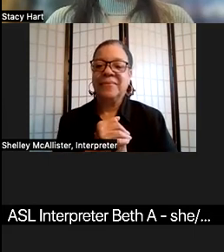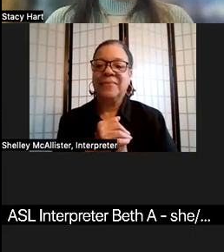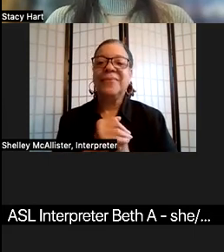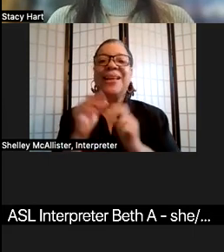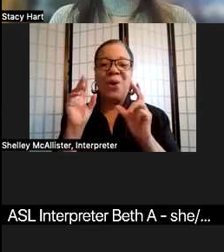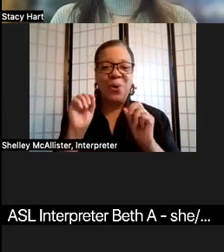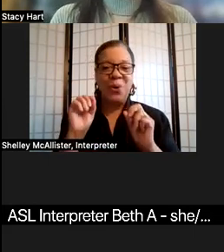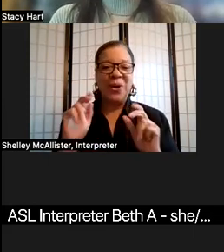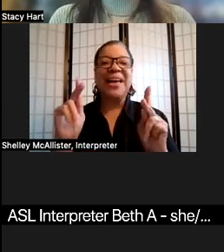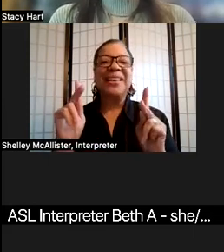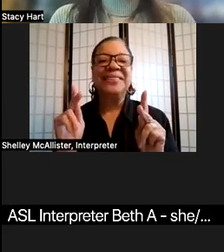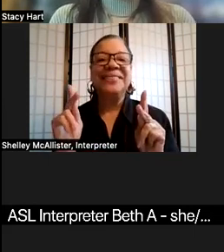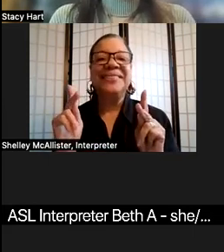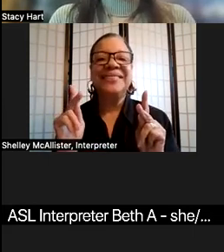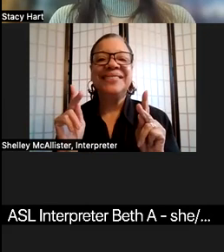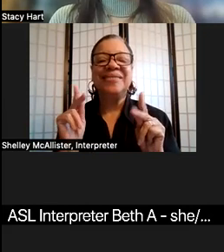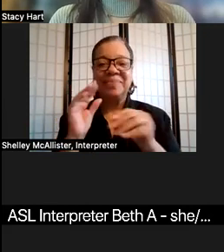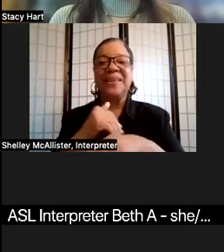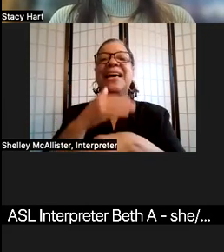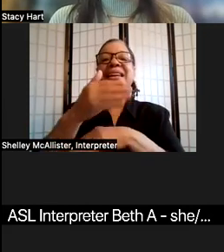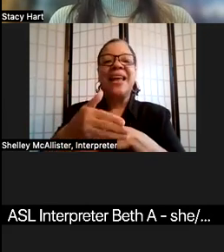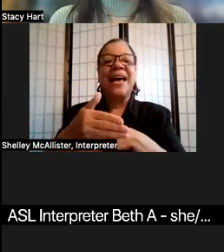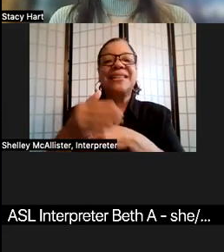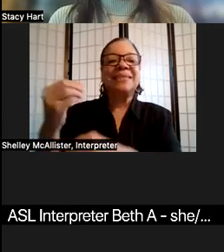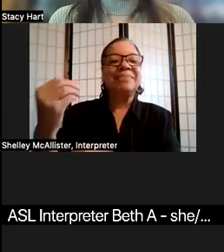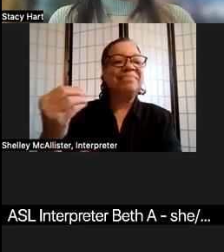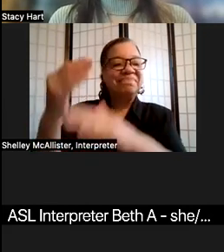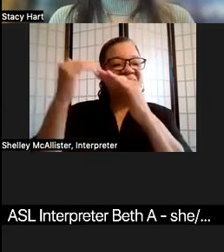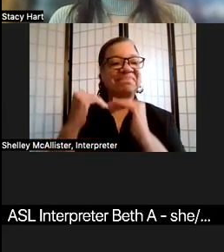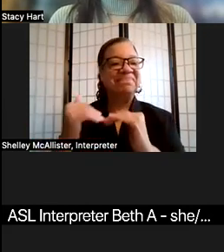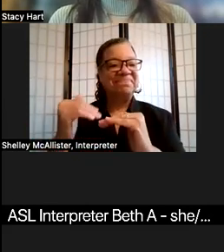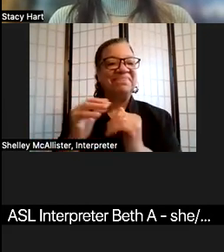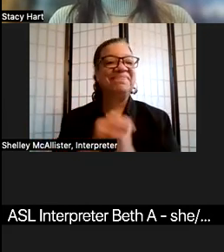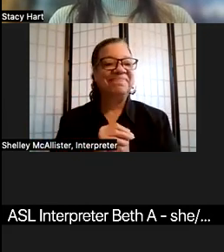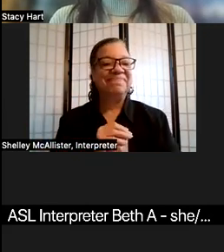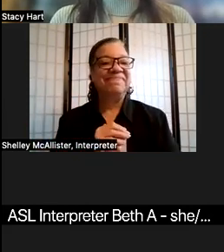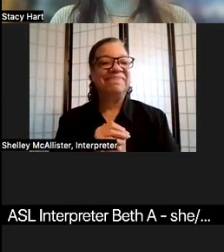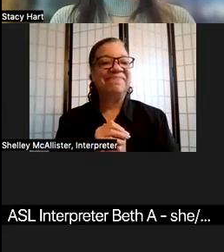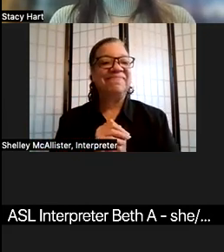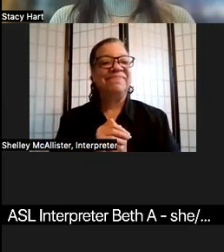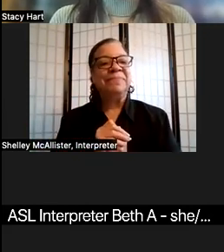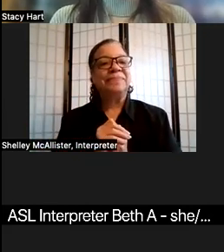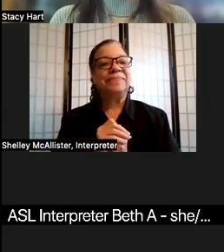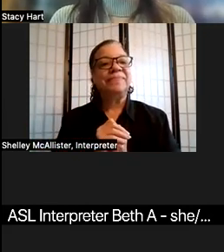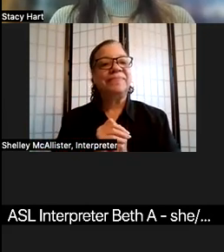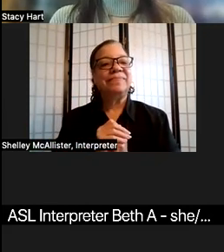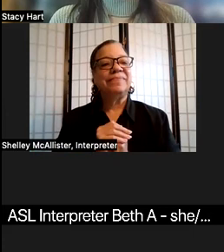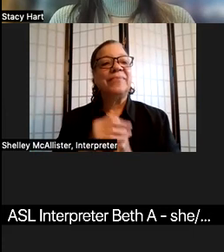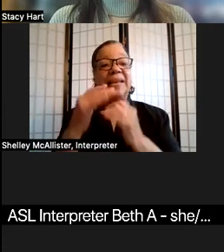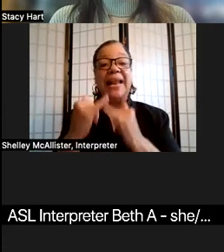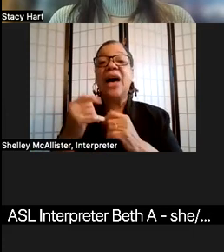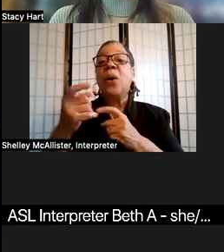Okay, well, next slide. Moving on to the